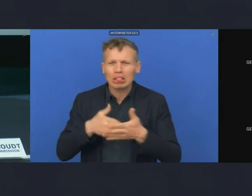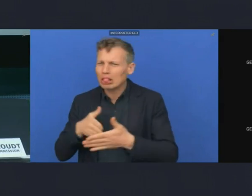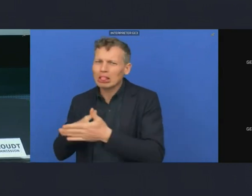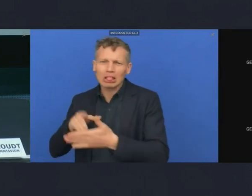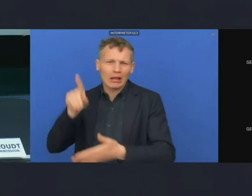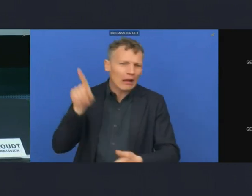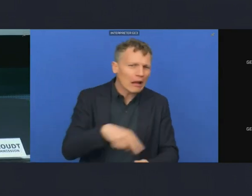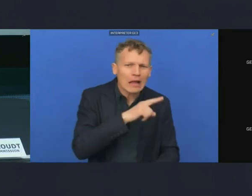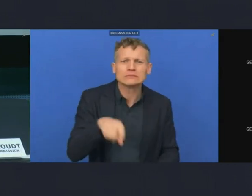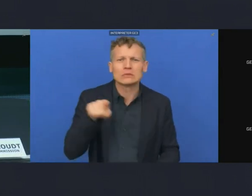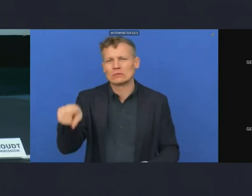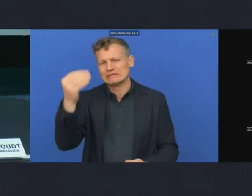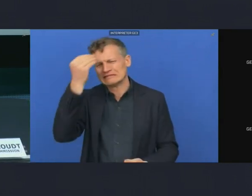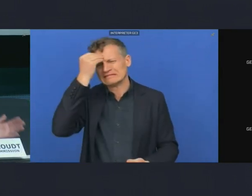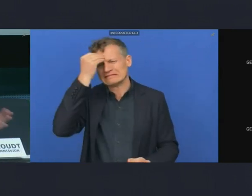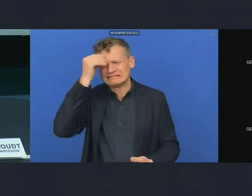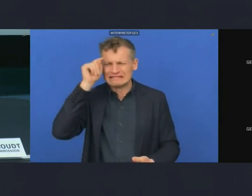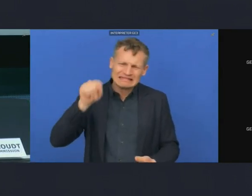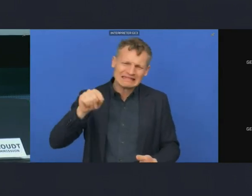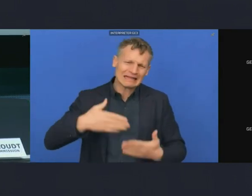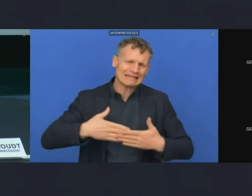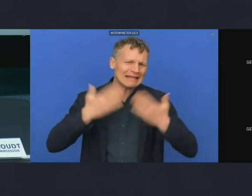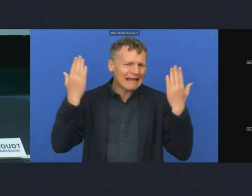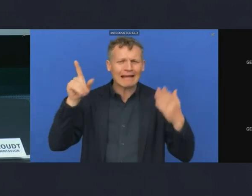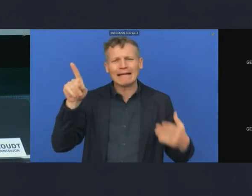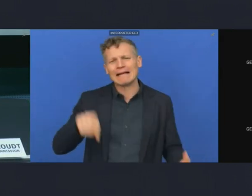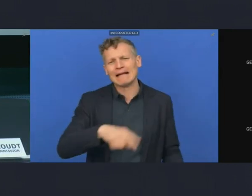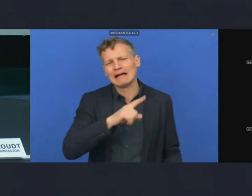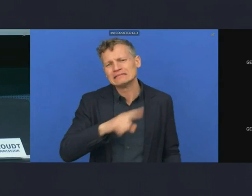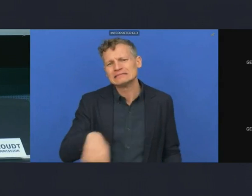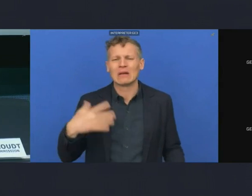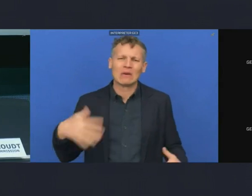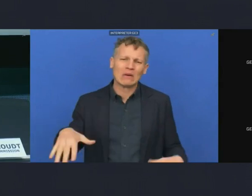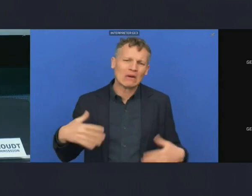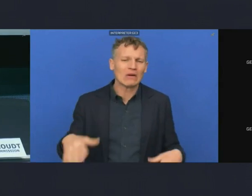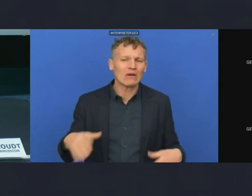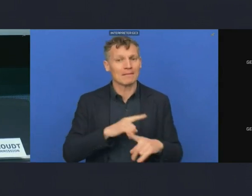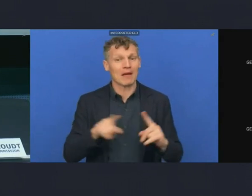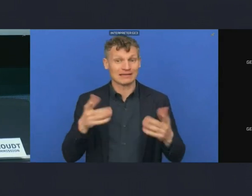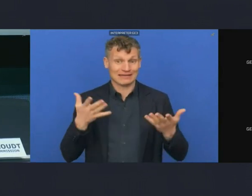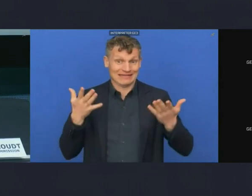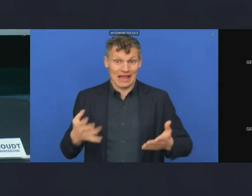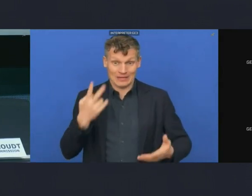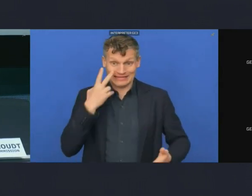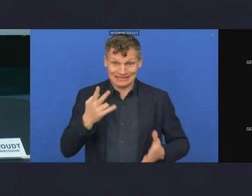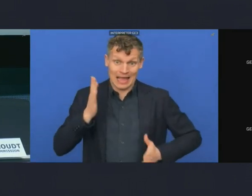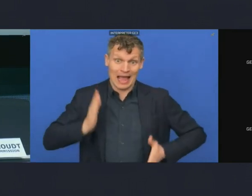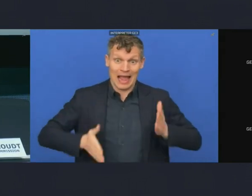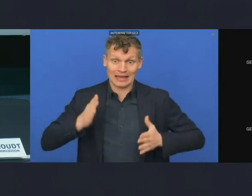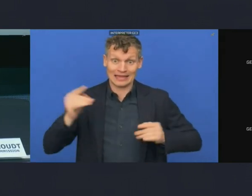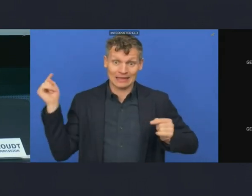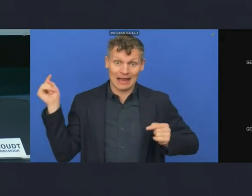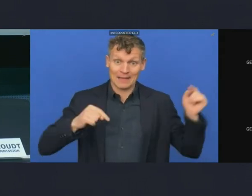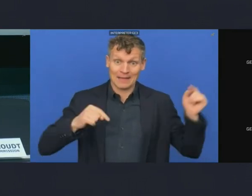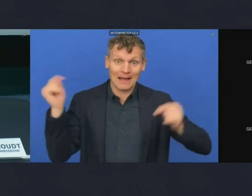when things were canceled, that it makes up when you see the happy faces of athletes, that they're so pleased that you have organized all